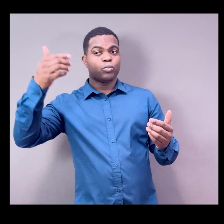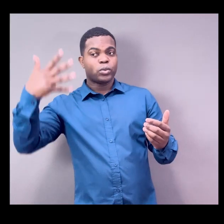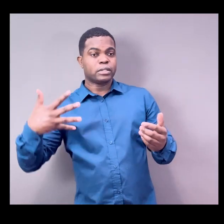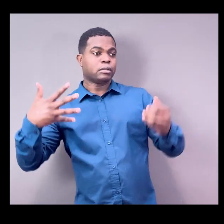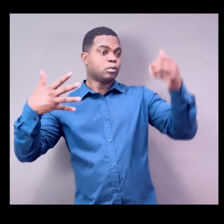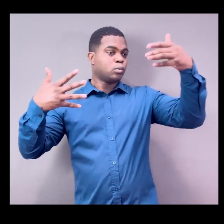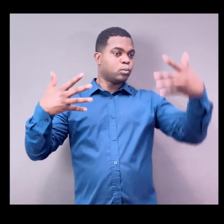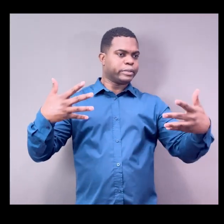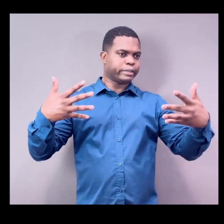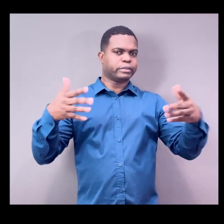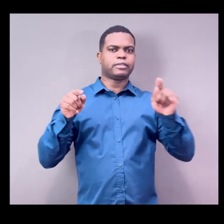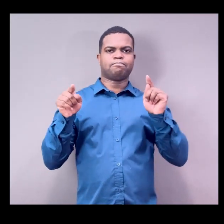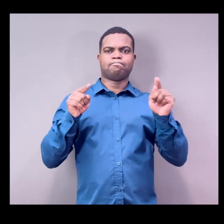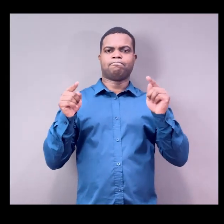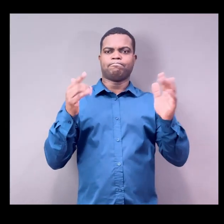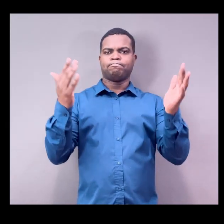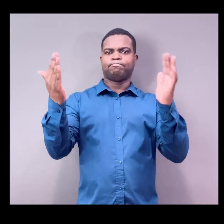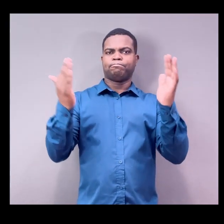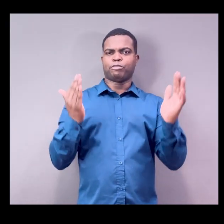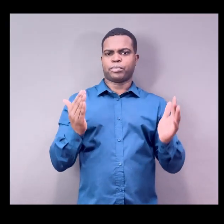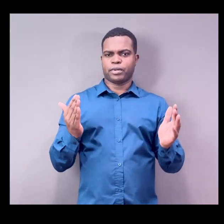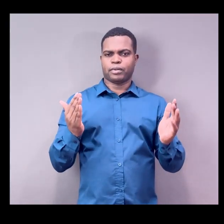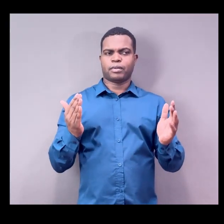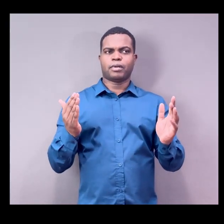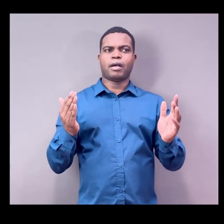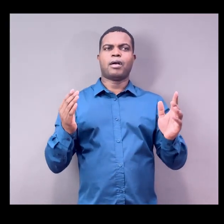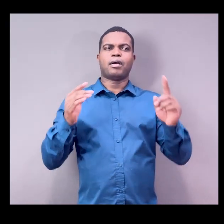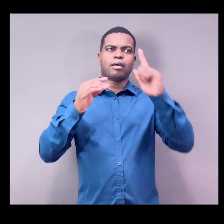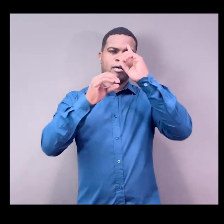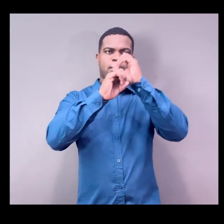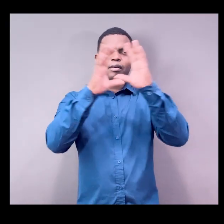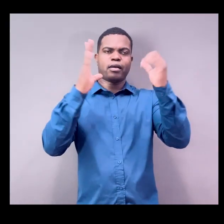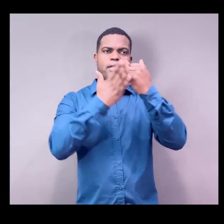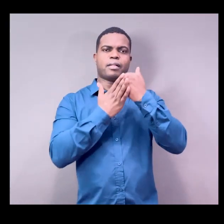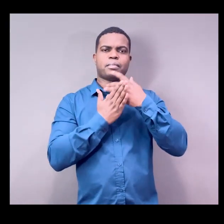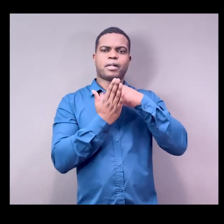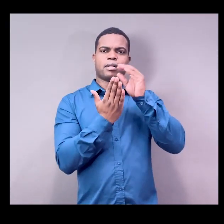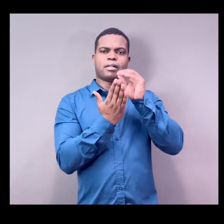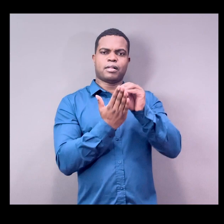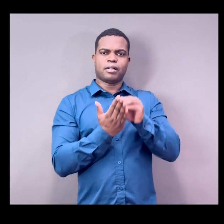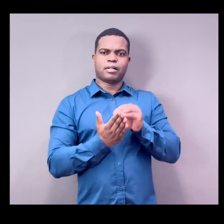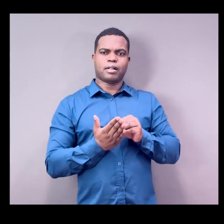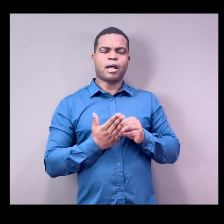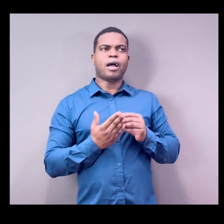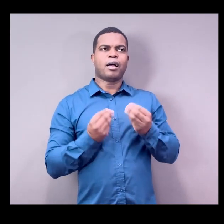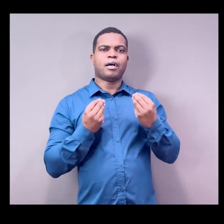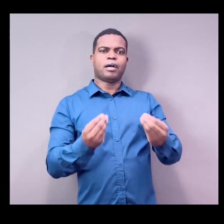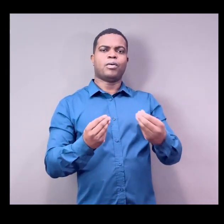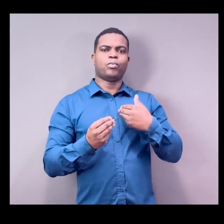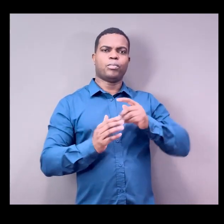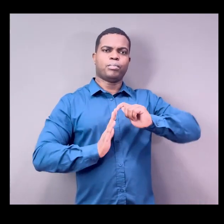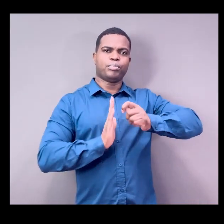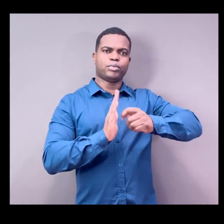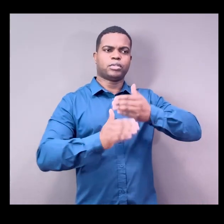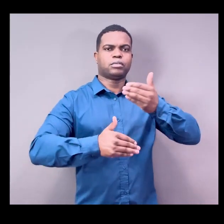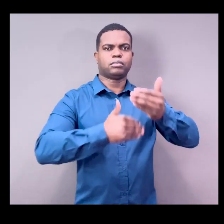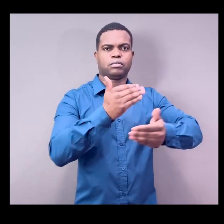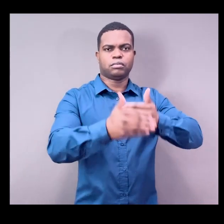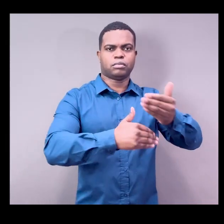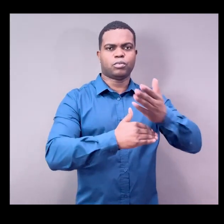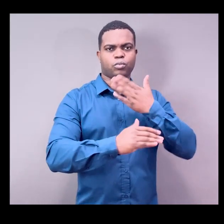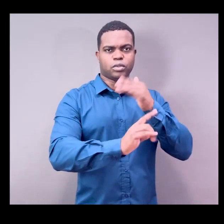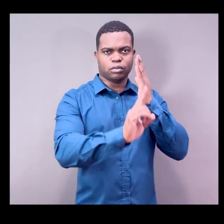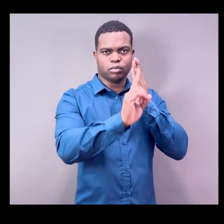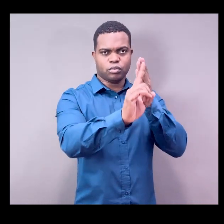your results, and from this you can draw insights that will shape the initiative you